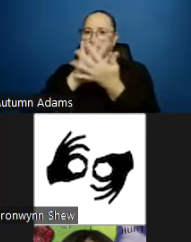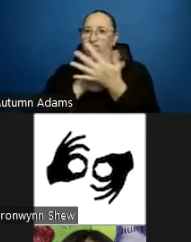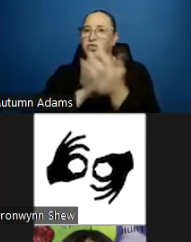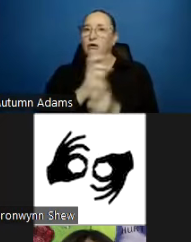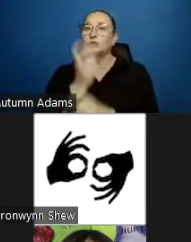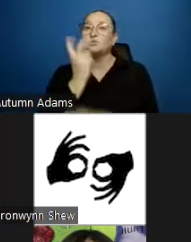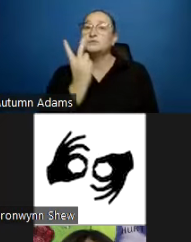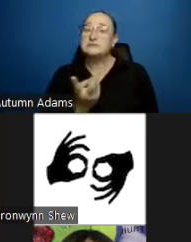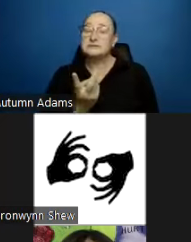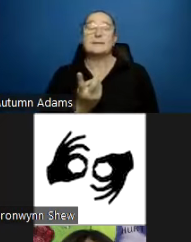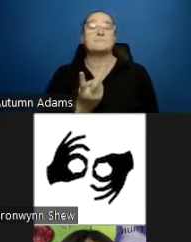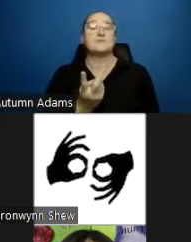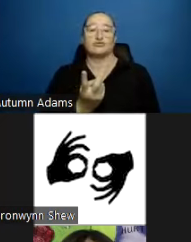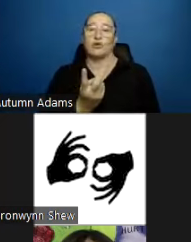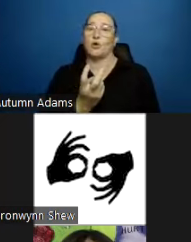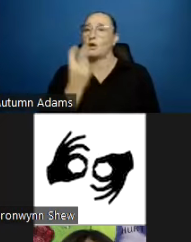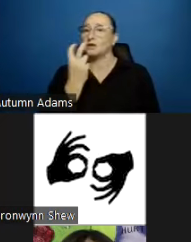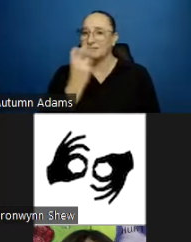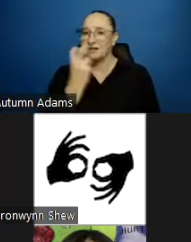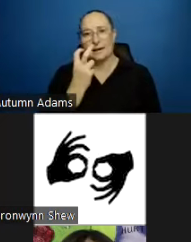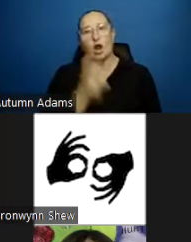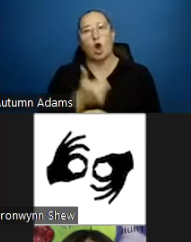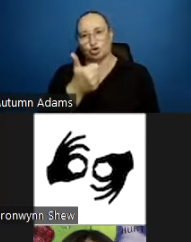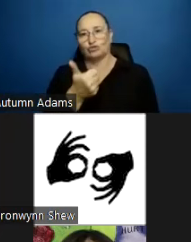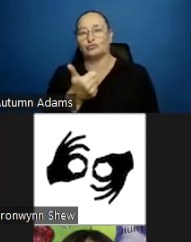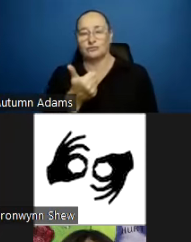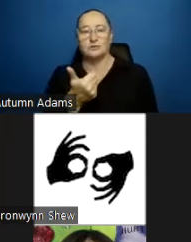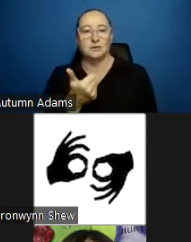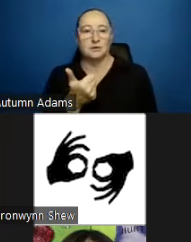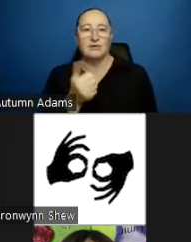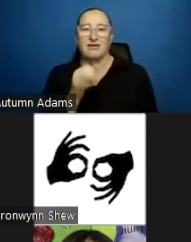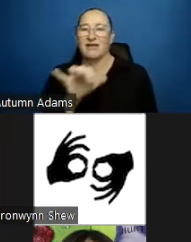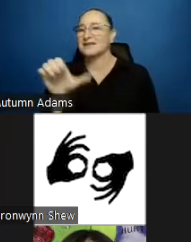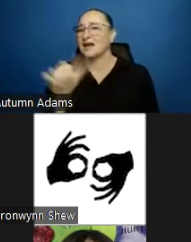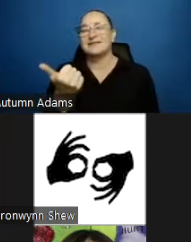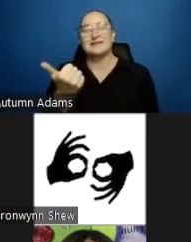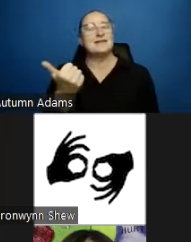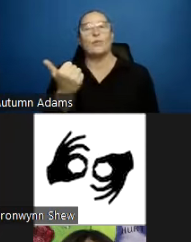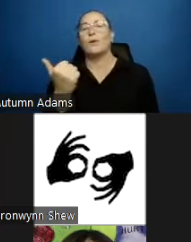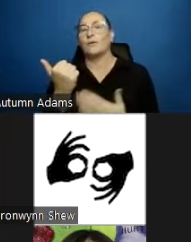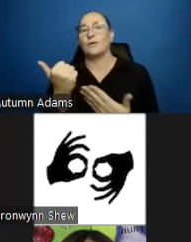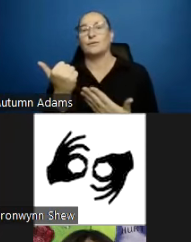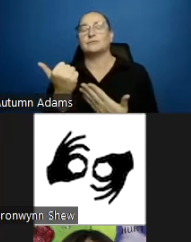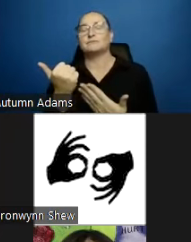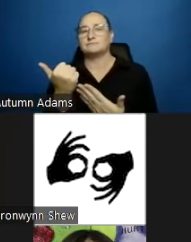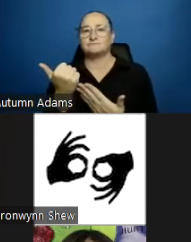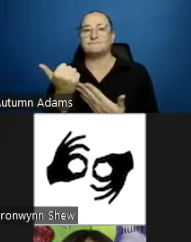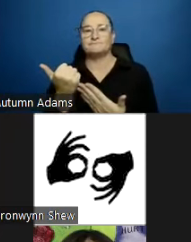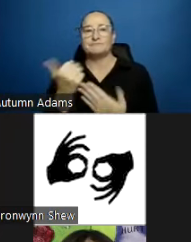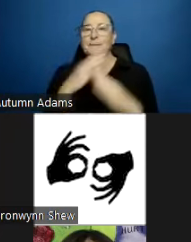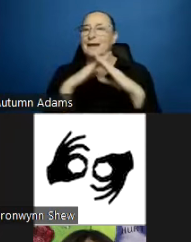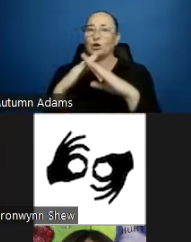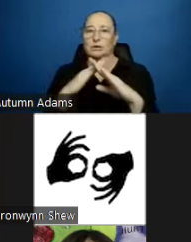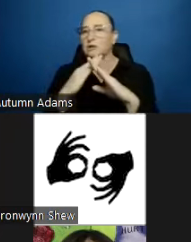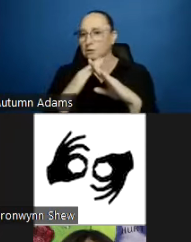therefore difficult lip reading. So that's just another layer of a barrier that they need to